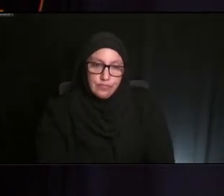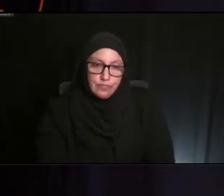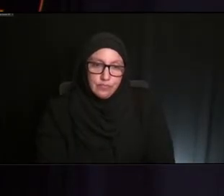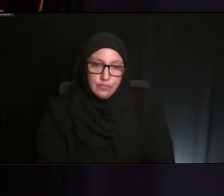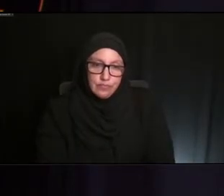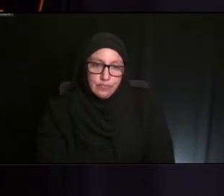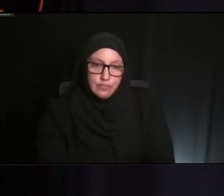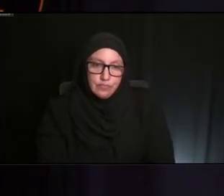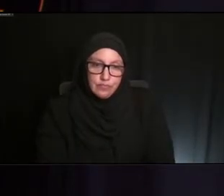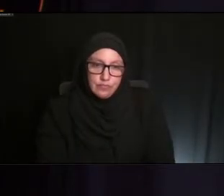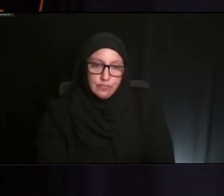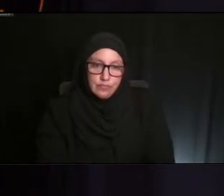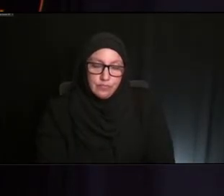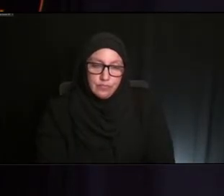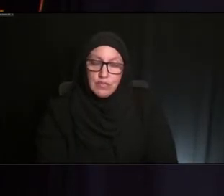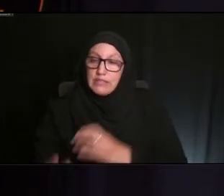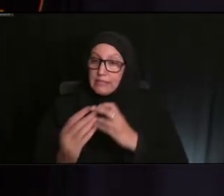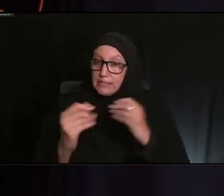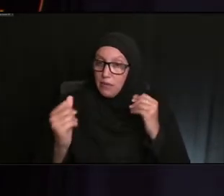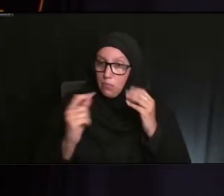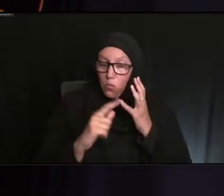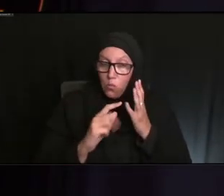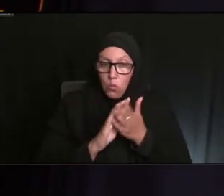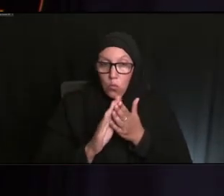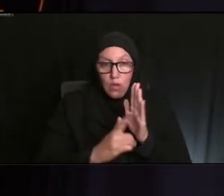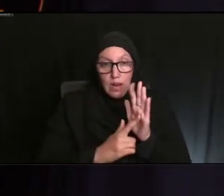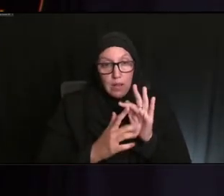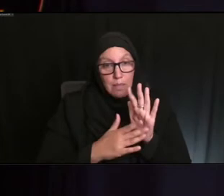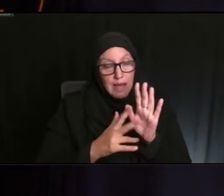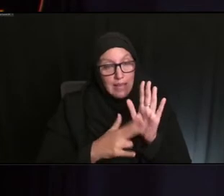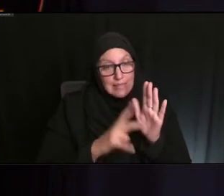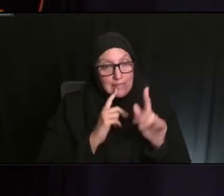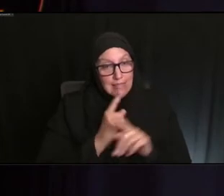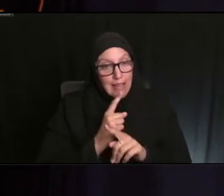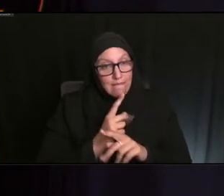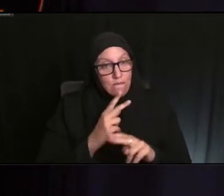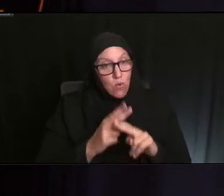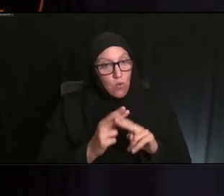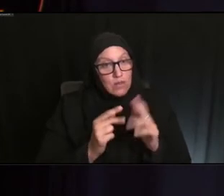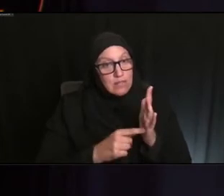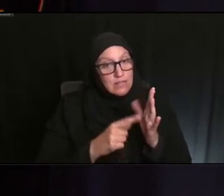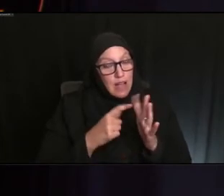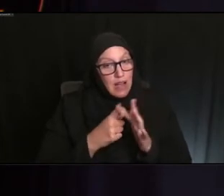Some ulama will tell you of the conditions of taqleed, you have to do taqleed of the a'lam,